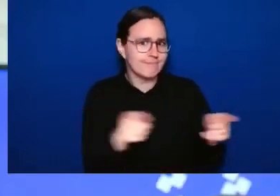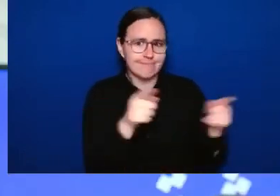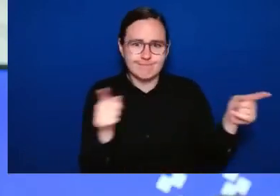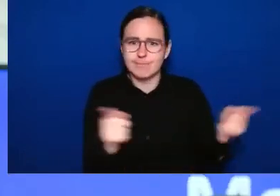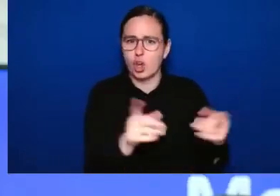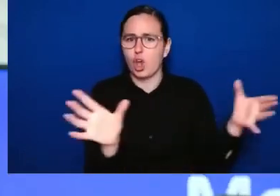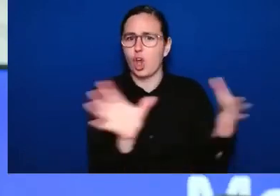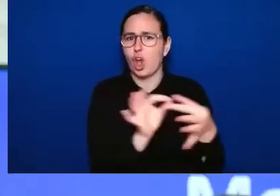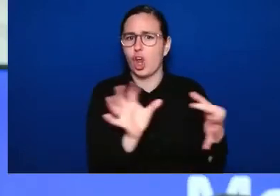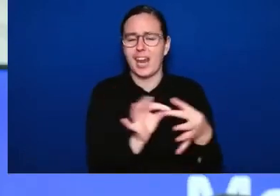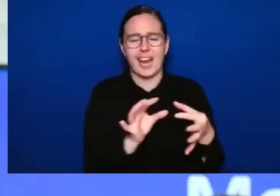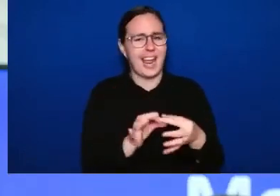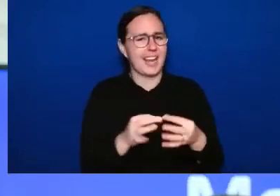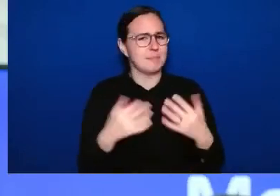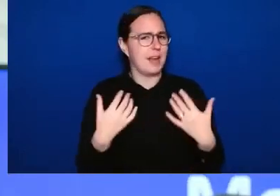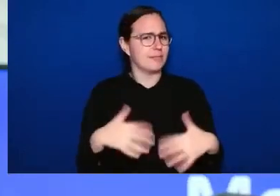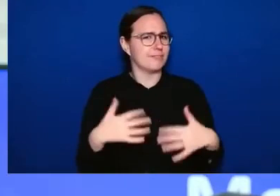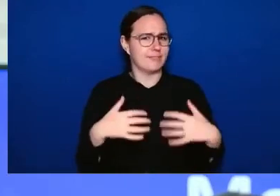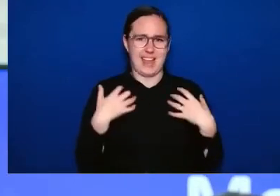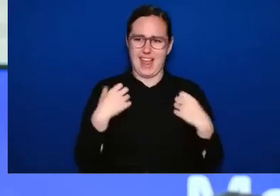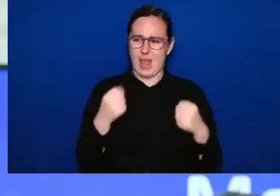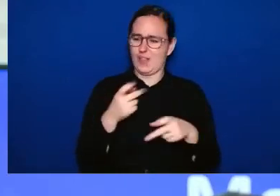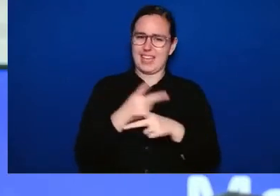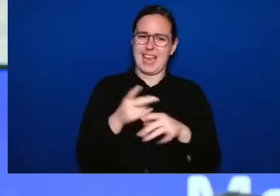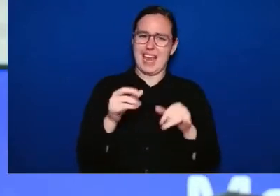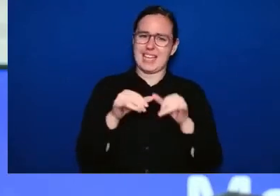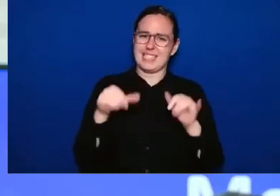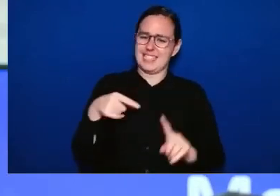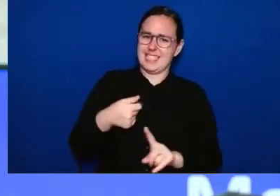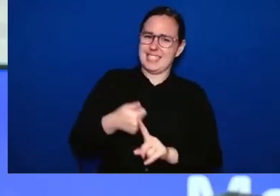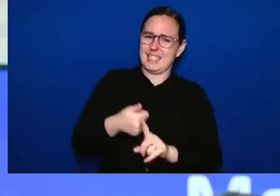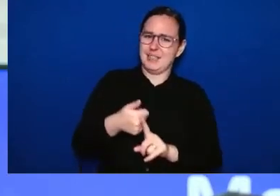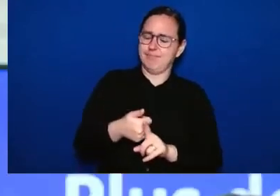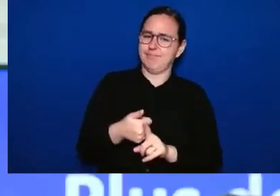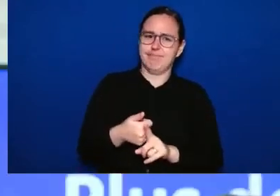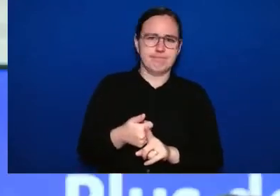British Columbians face and why they need a family.